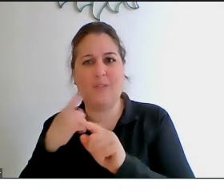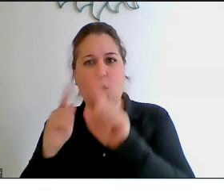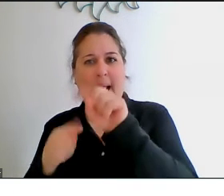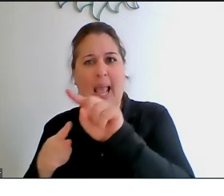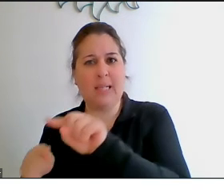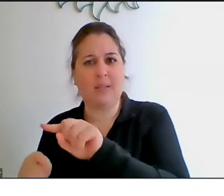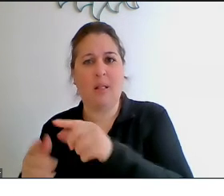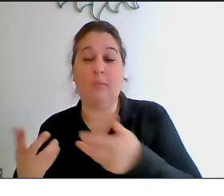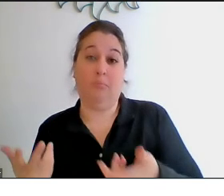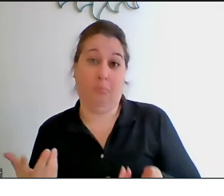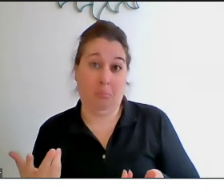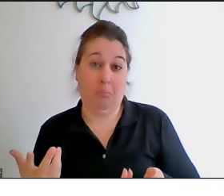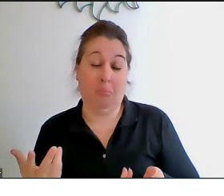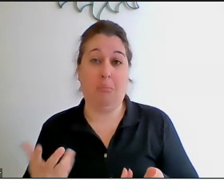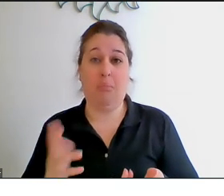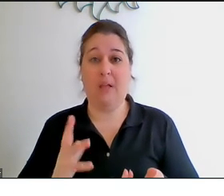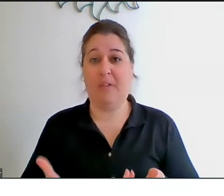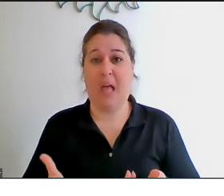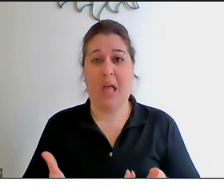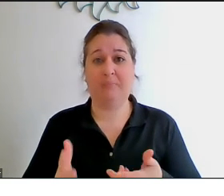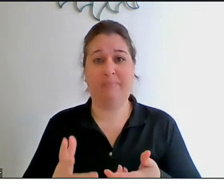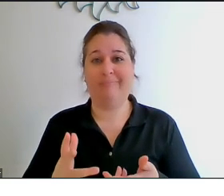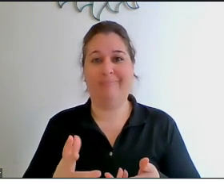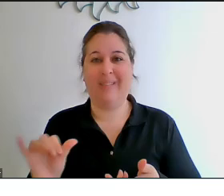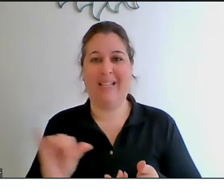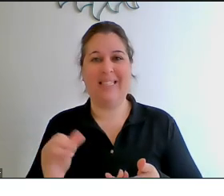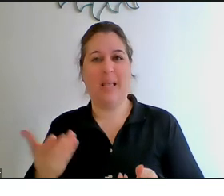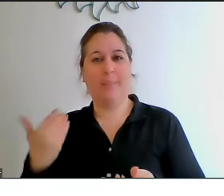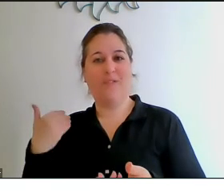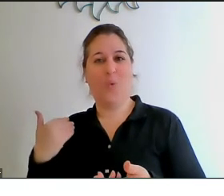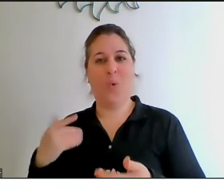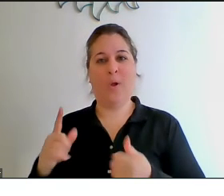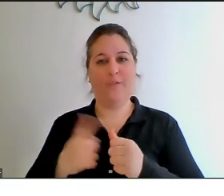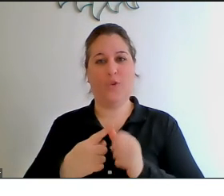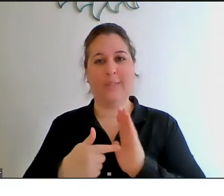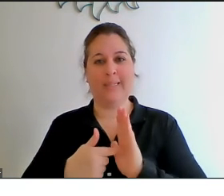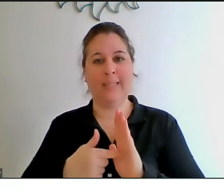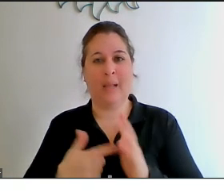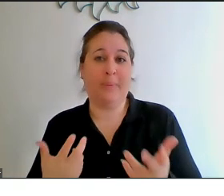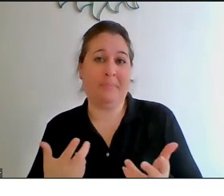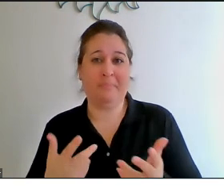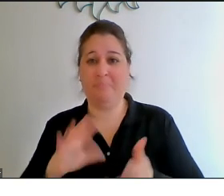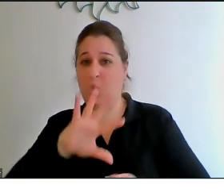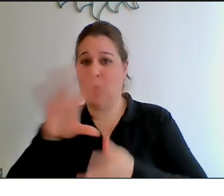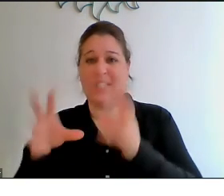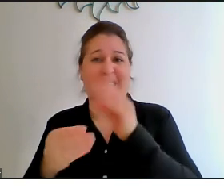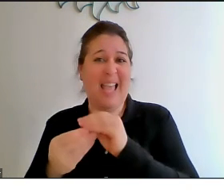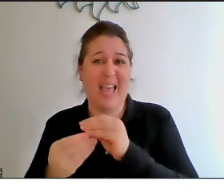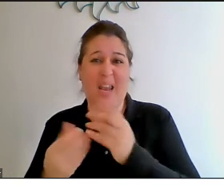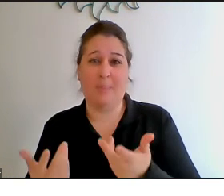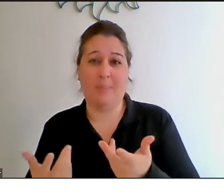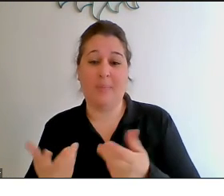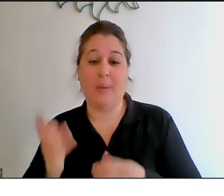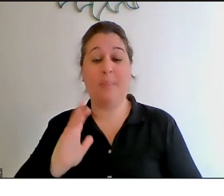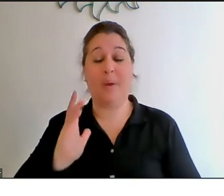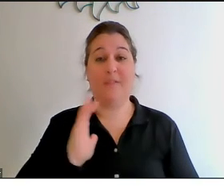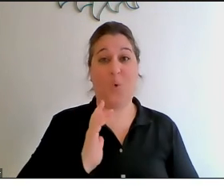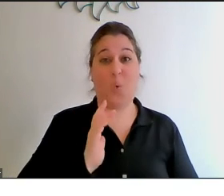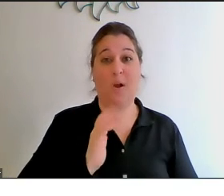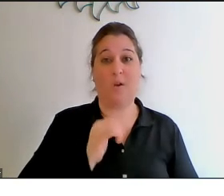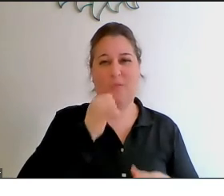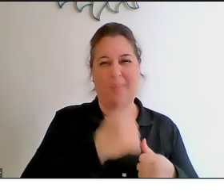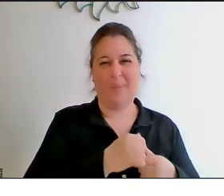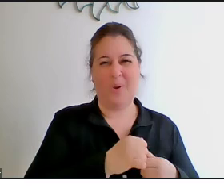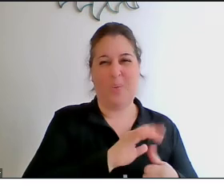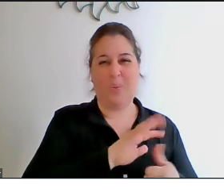one. When I had 4 positives right here and then 8 positives, nothing canceled, so that's why I just